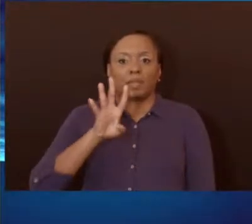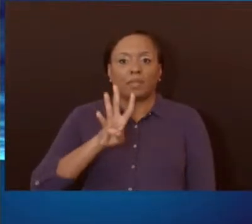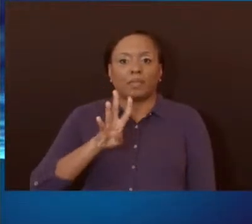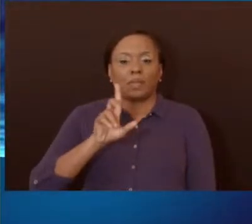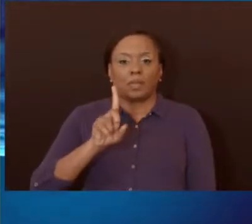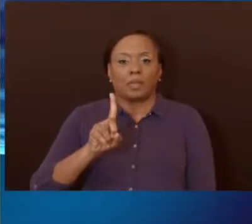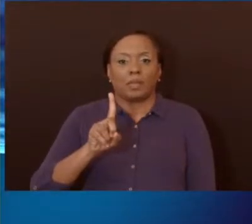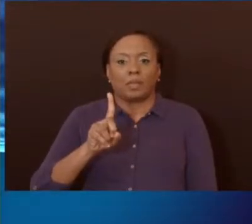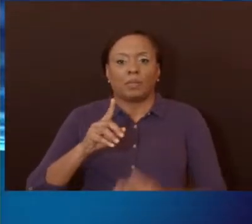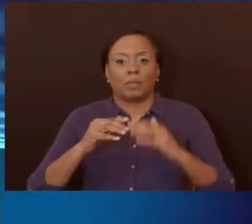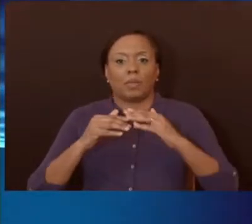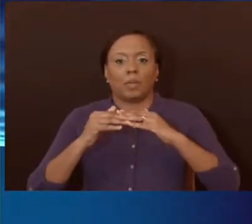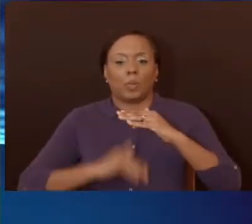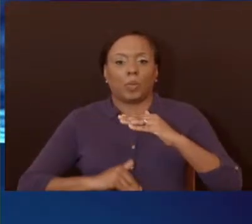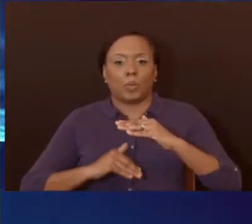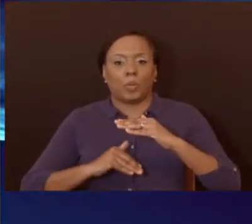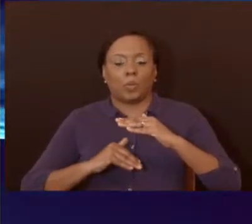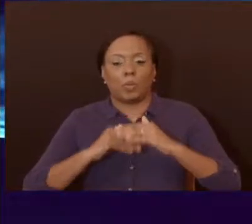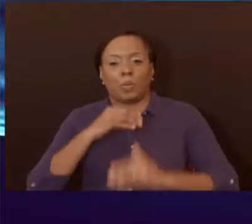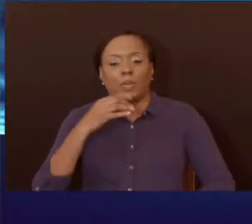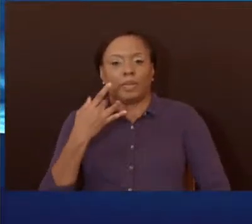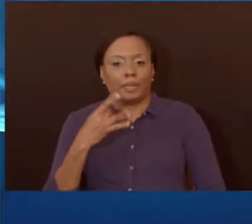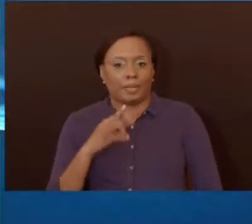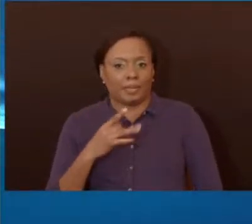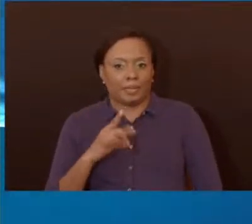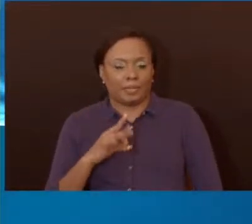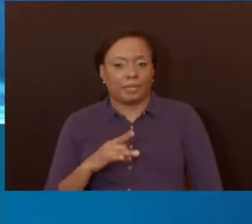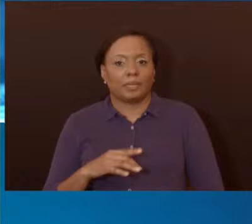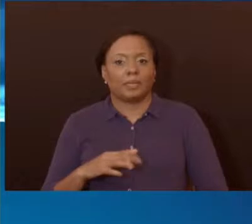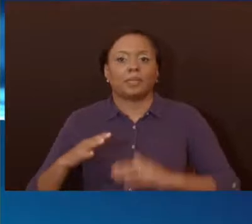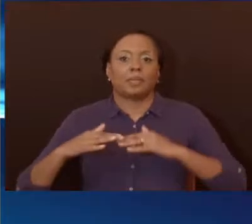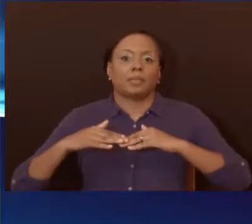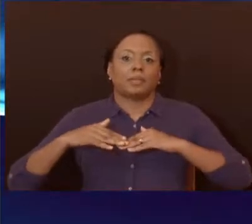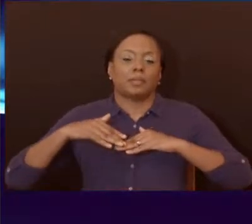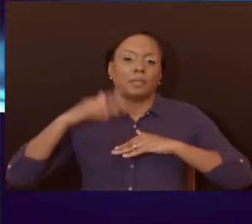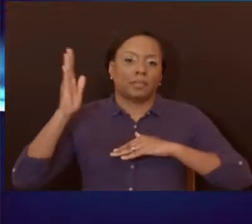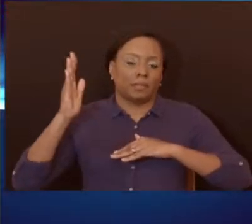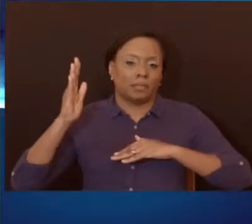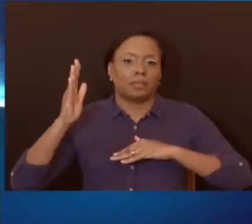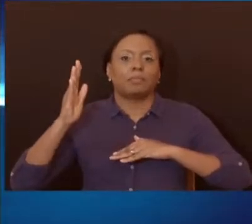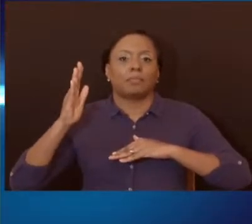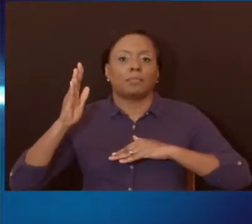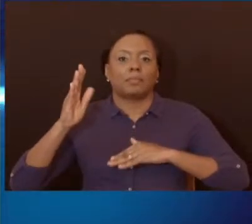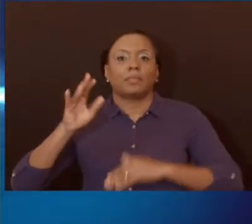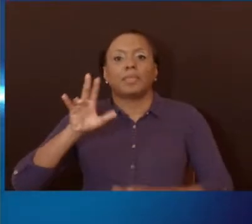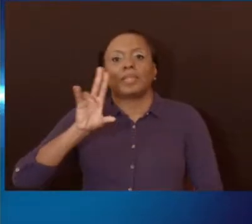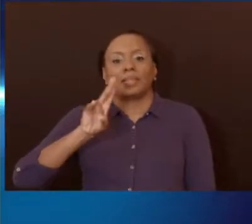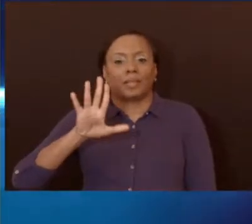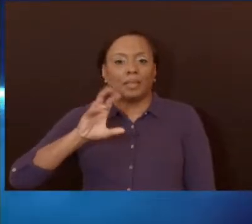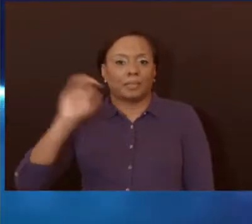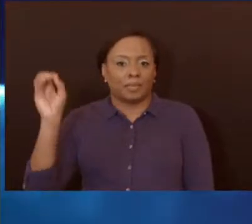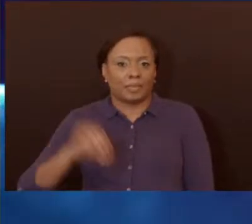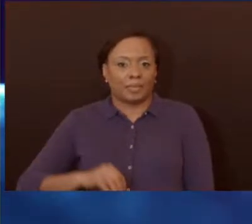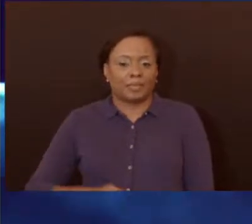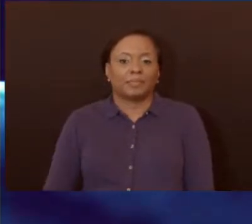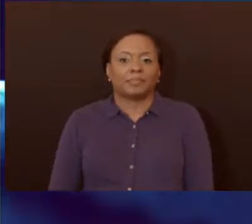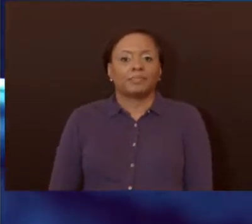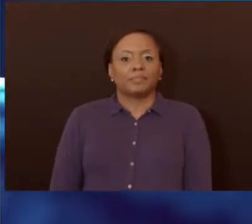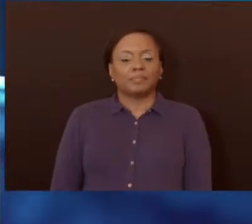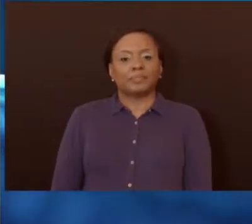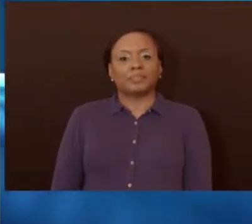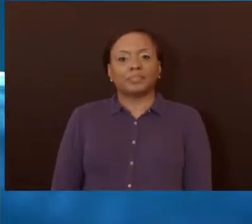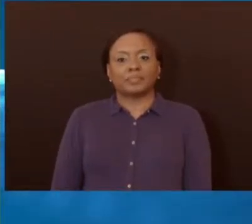being aged less than 18 years, representing 25%, and 18 years and over, representing 75%. You